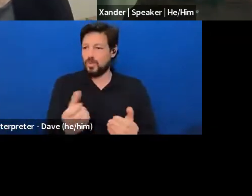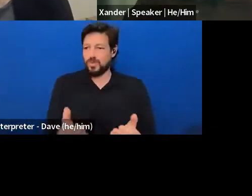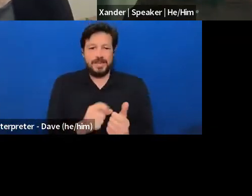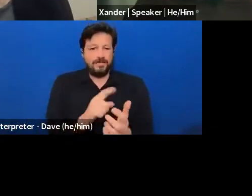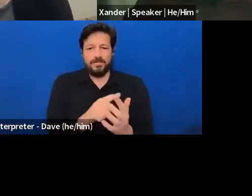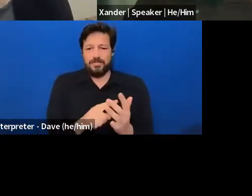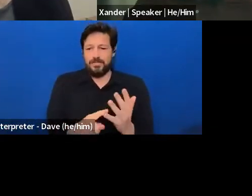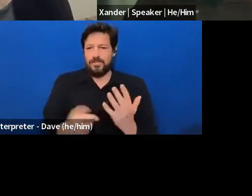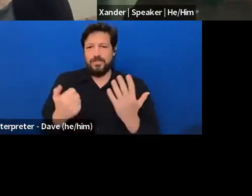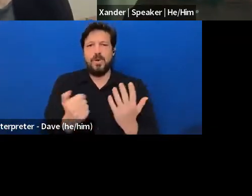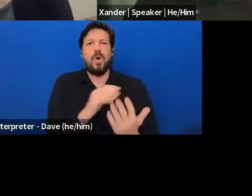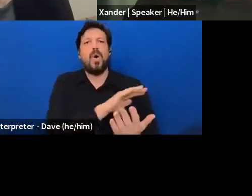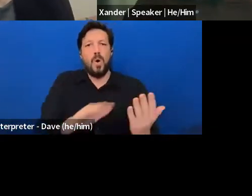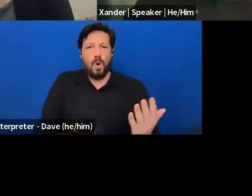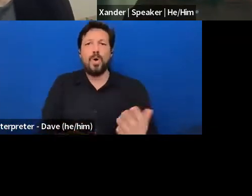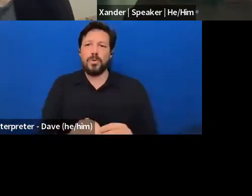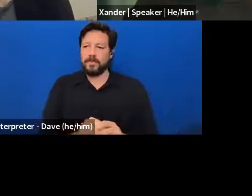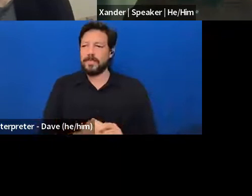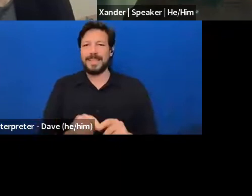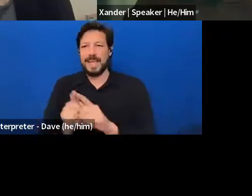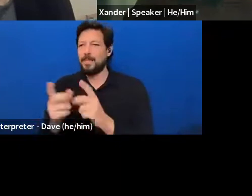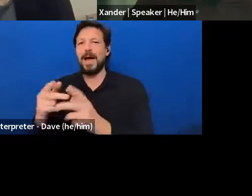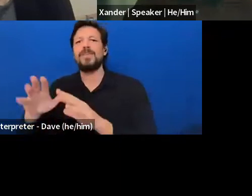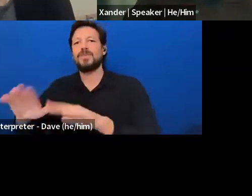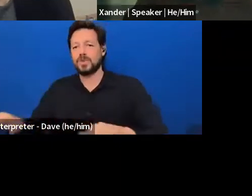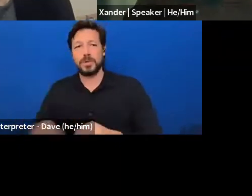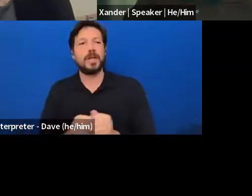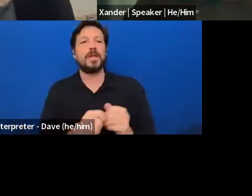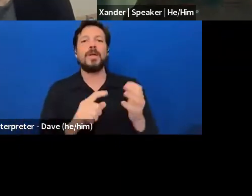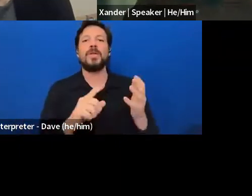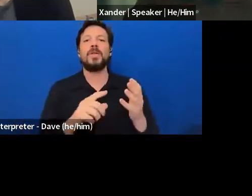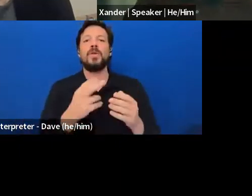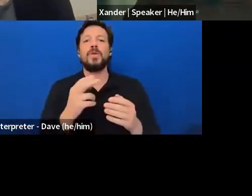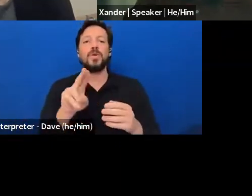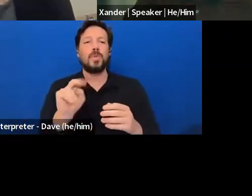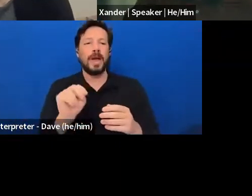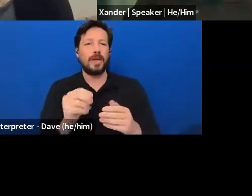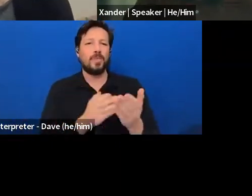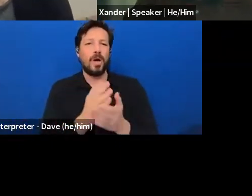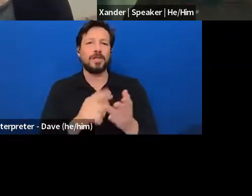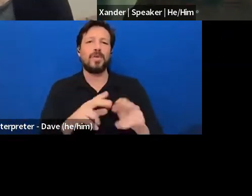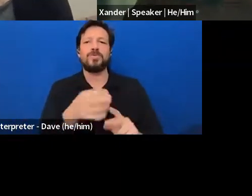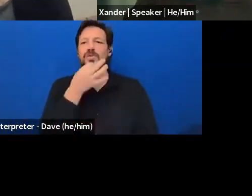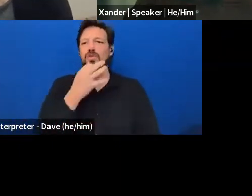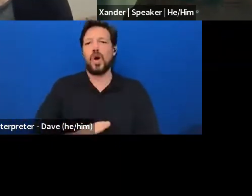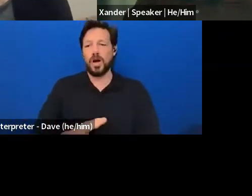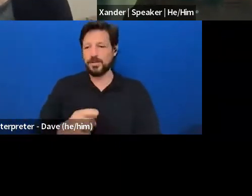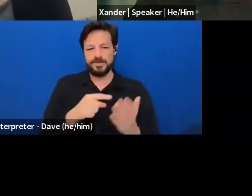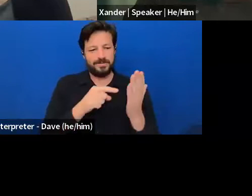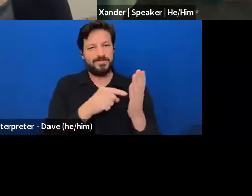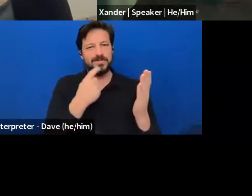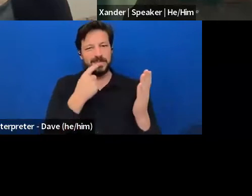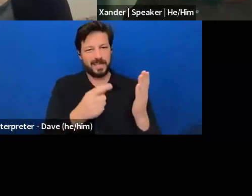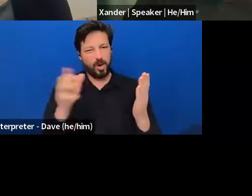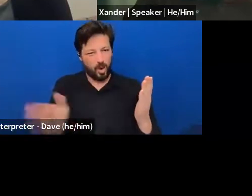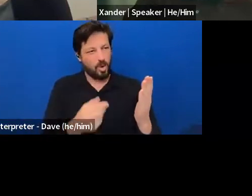The United Nations Convention on the Rights of the Child is clear that all children have rights to enjoy a full and